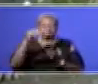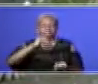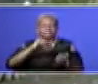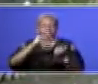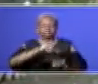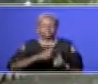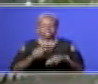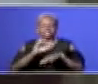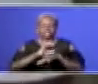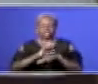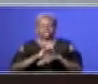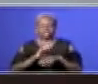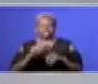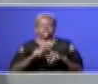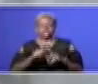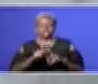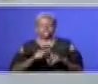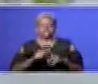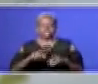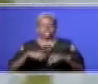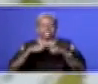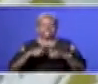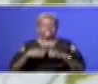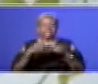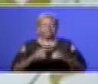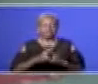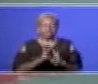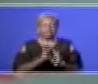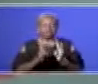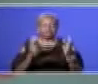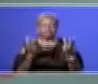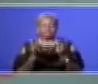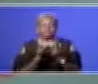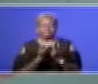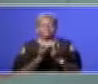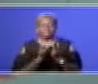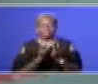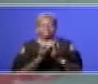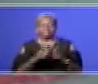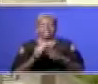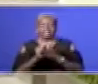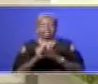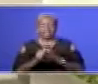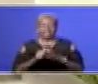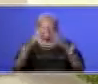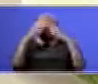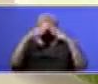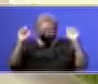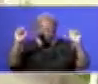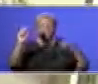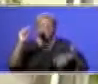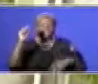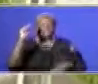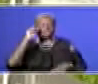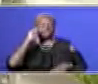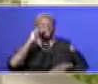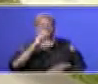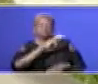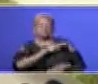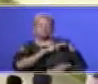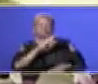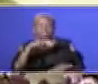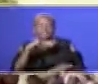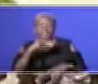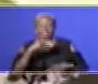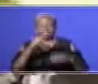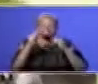been erected. The short ceremony was led by Bahamas Financial Services Union President Teresa Mortimer, who says the annual Labor Day